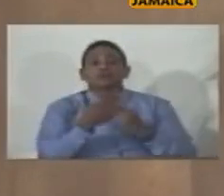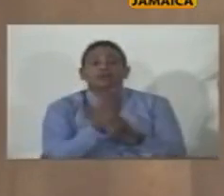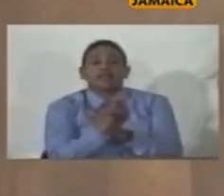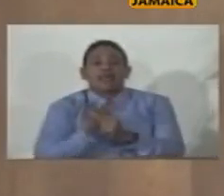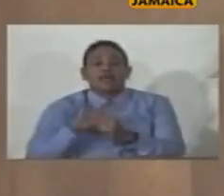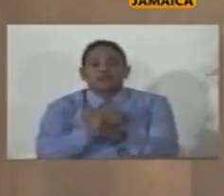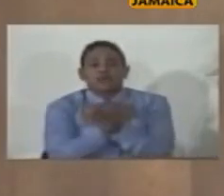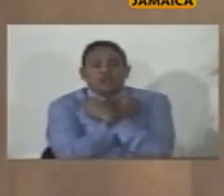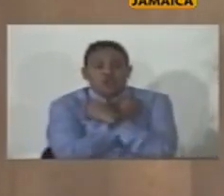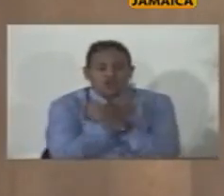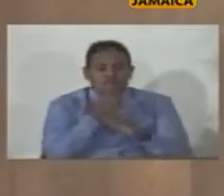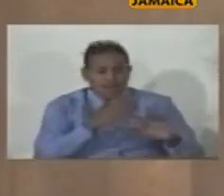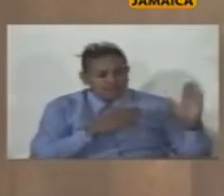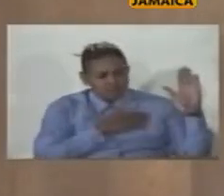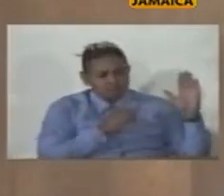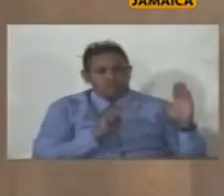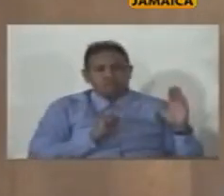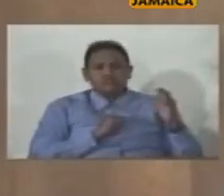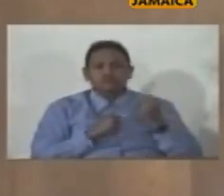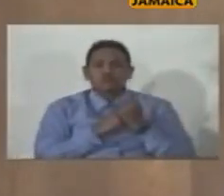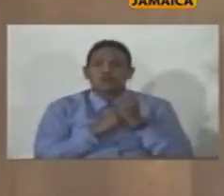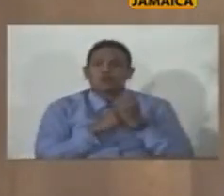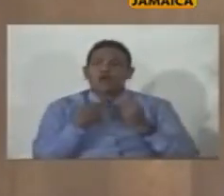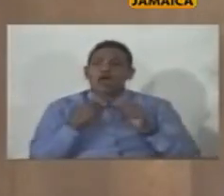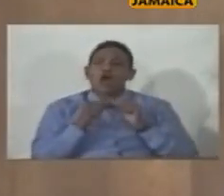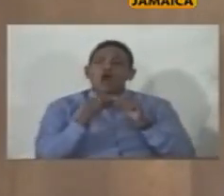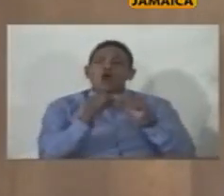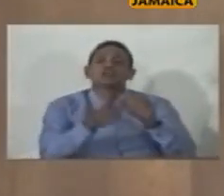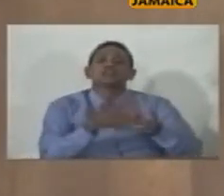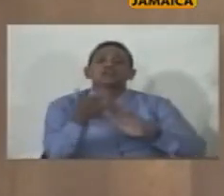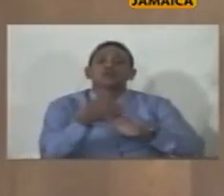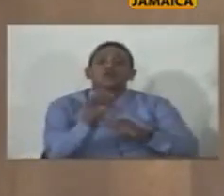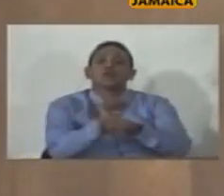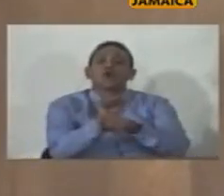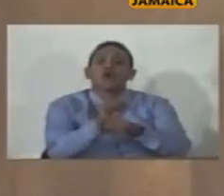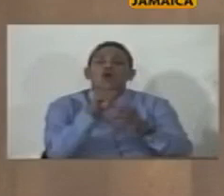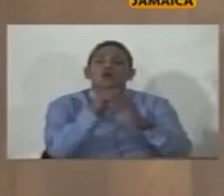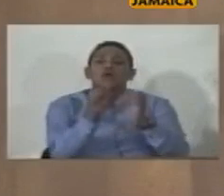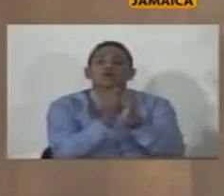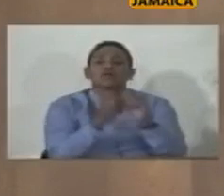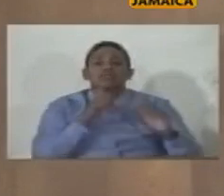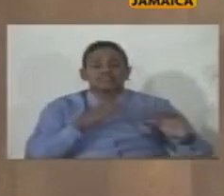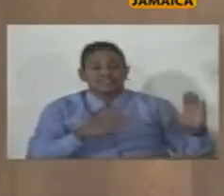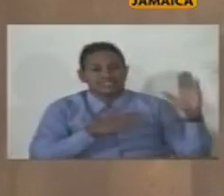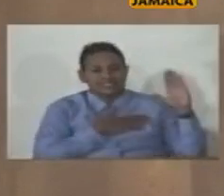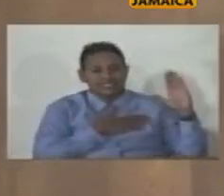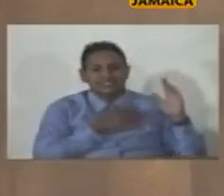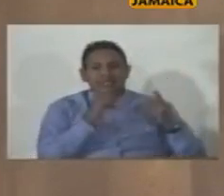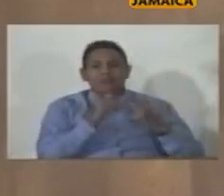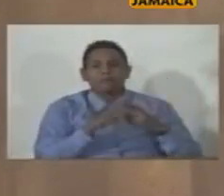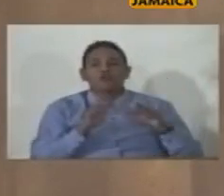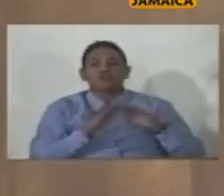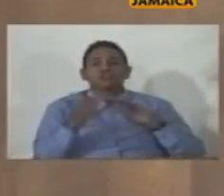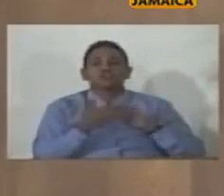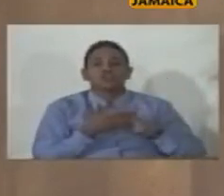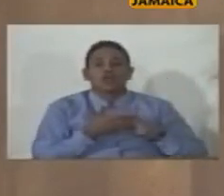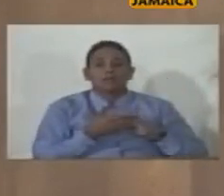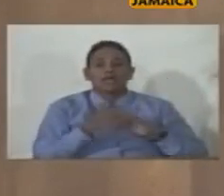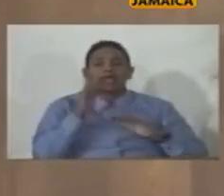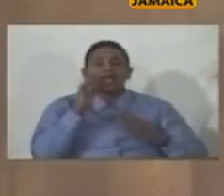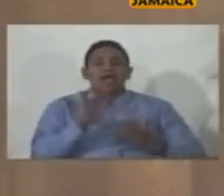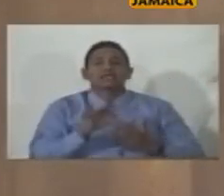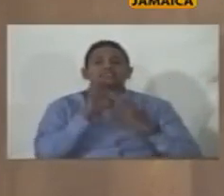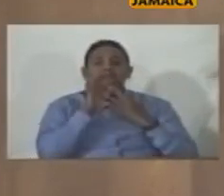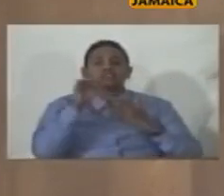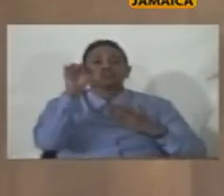I pledge my support and my continued work with the citizens and Jamaica, and especially